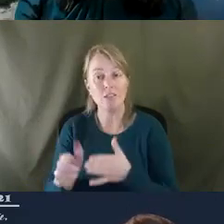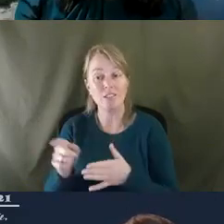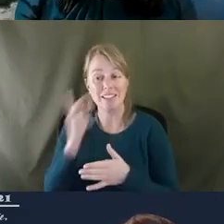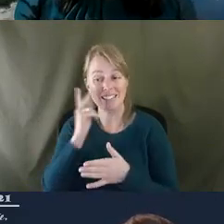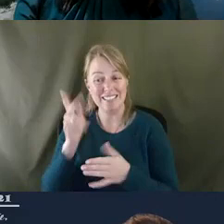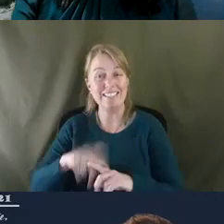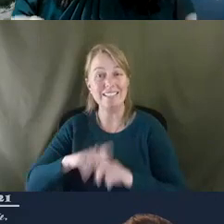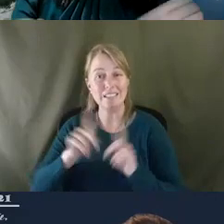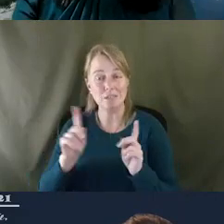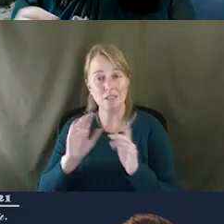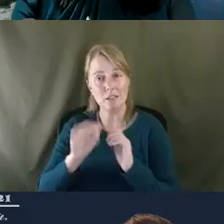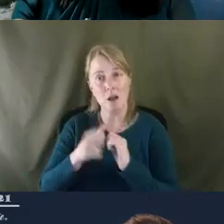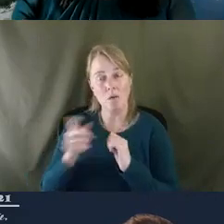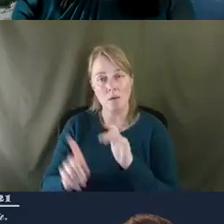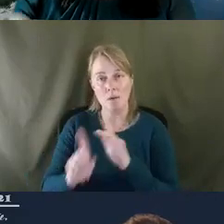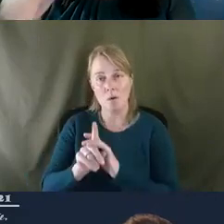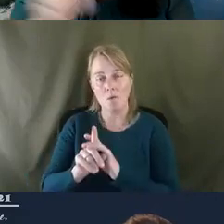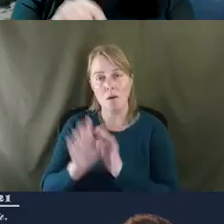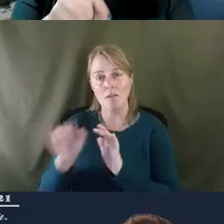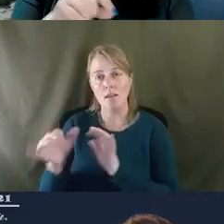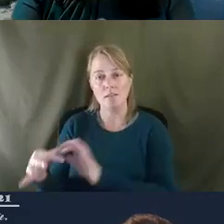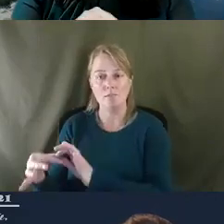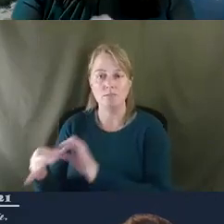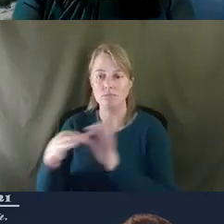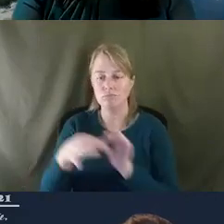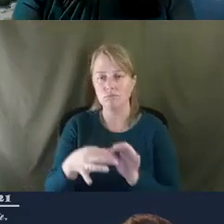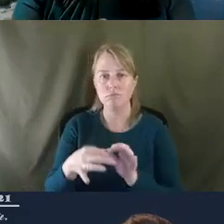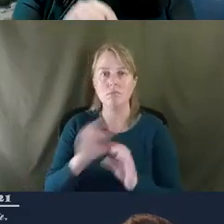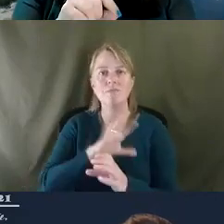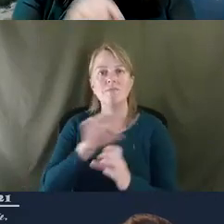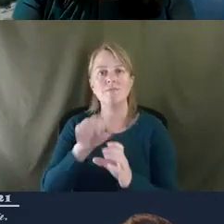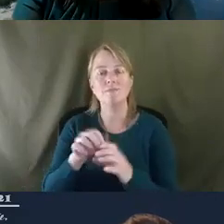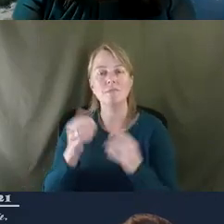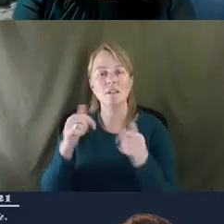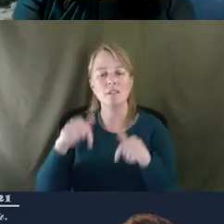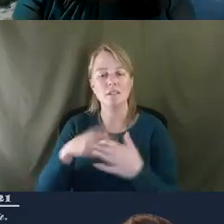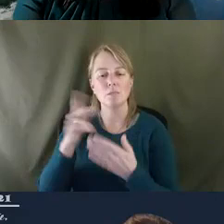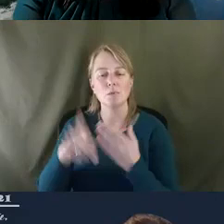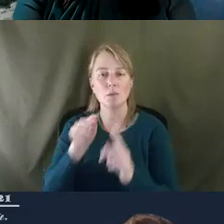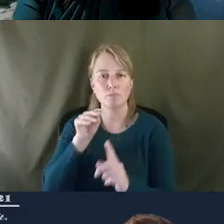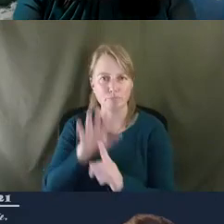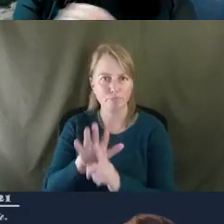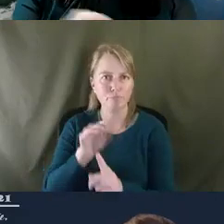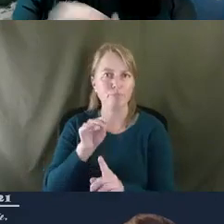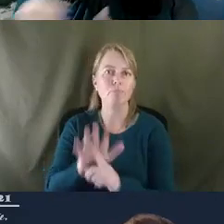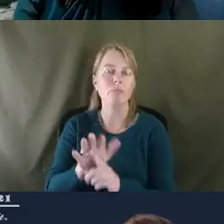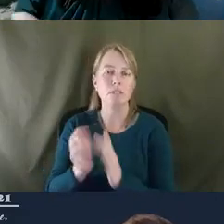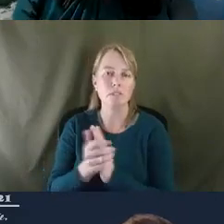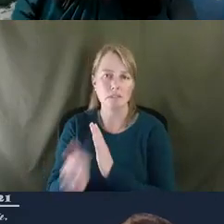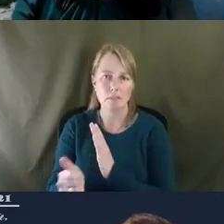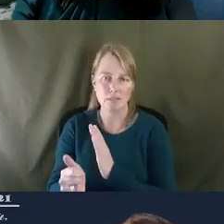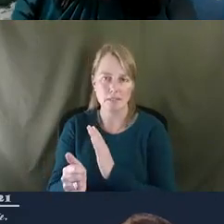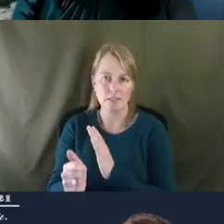show up every day, and that's in direct relation to their being in this program and being exposed to those competencies. So that's